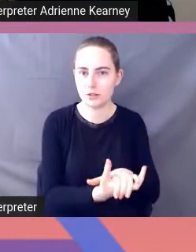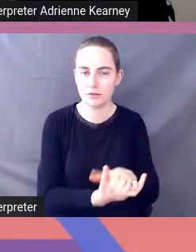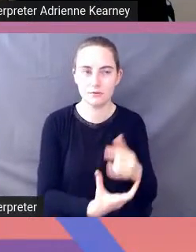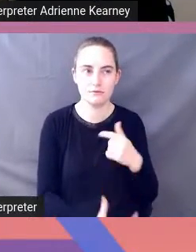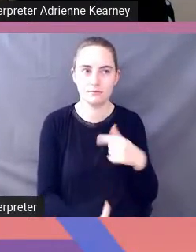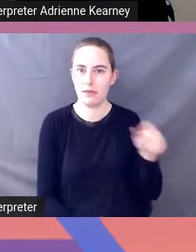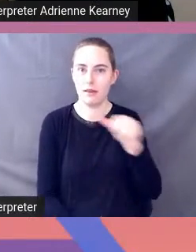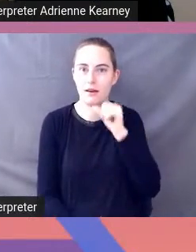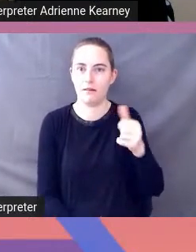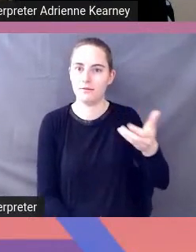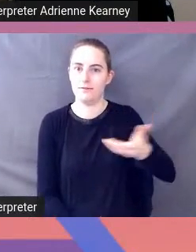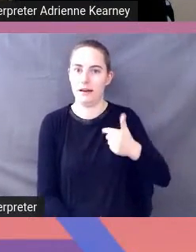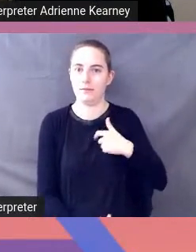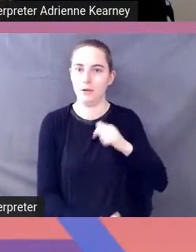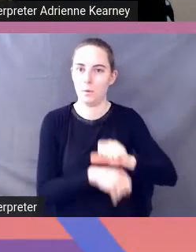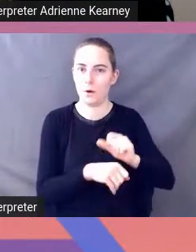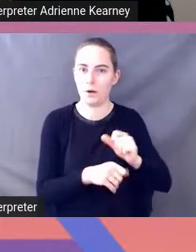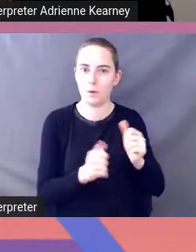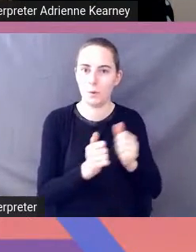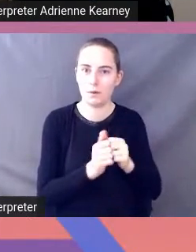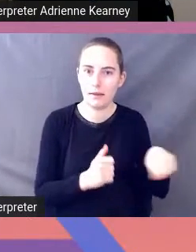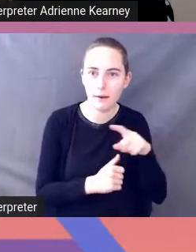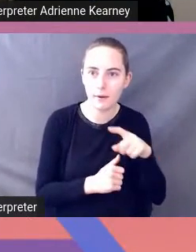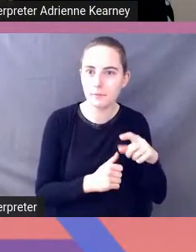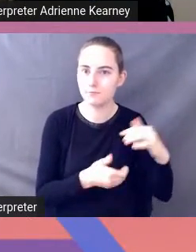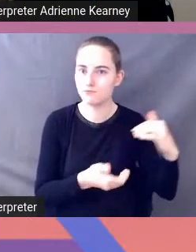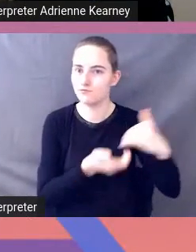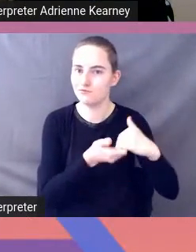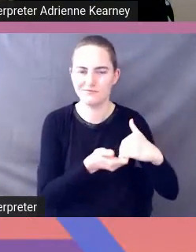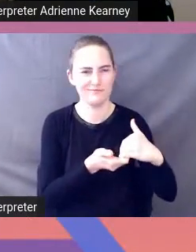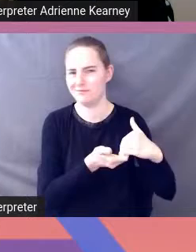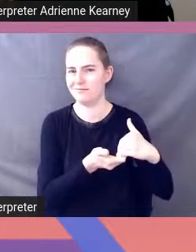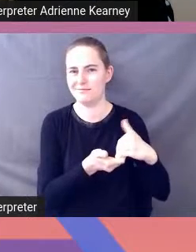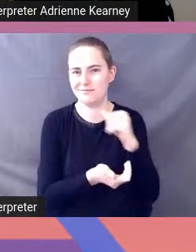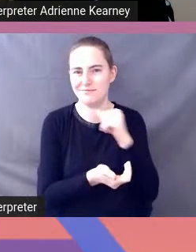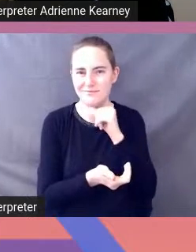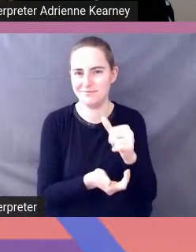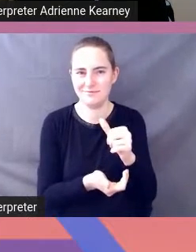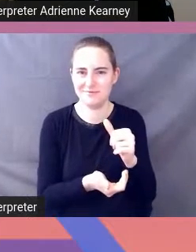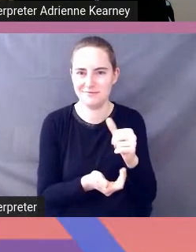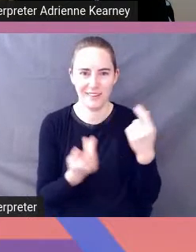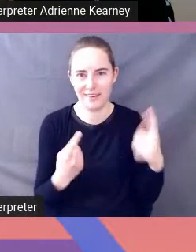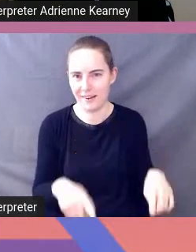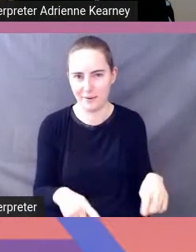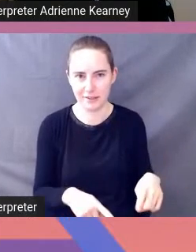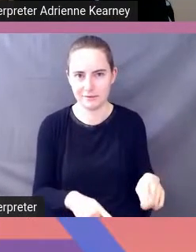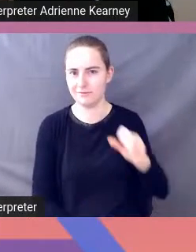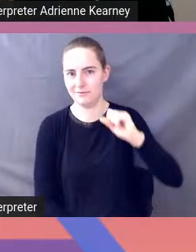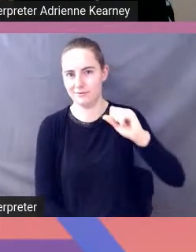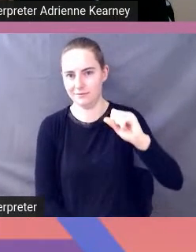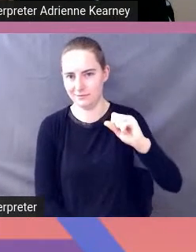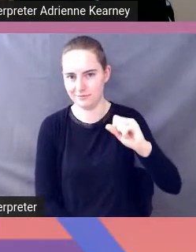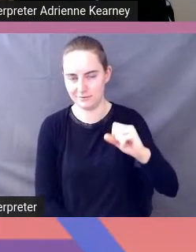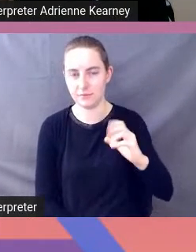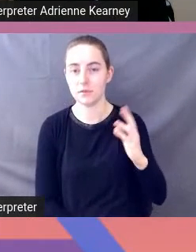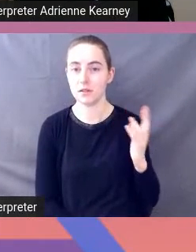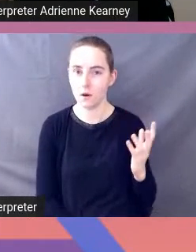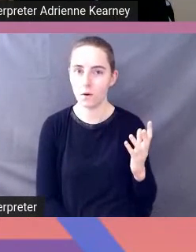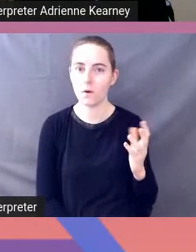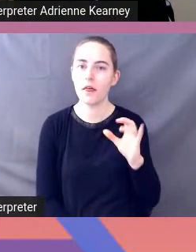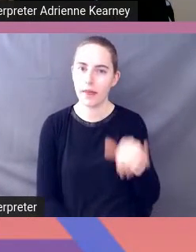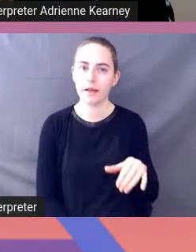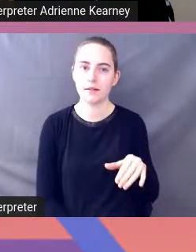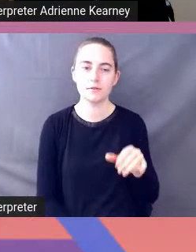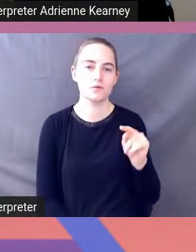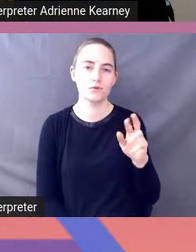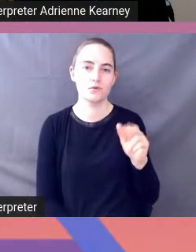align. Okay. So as long as it aligns, I think that helps at least. The transparency is very